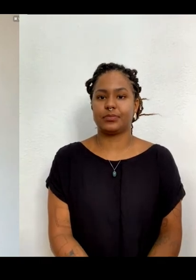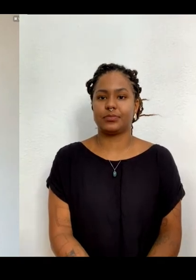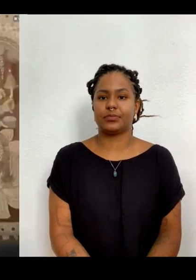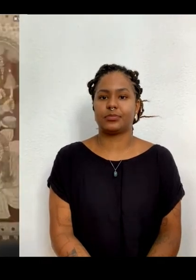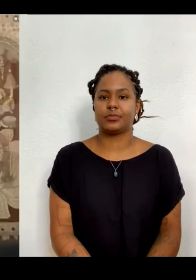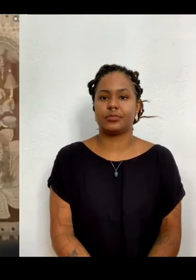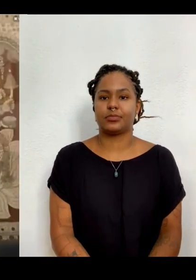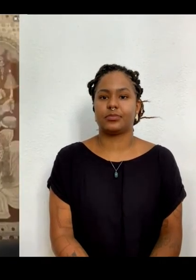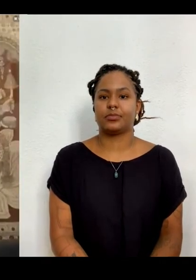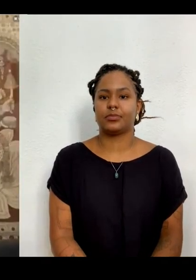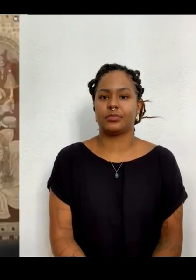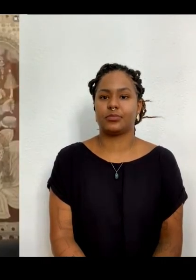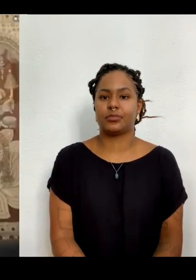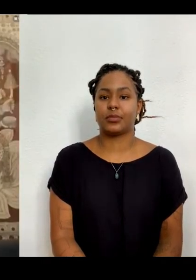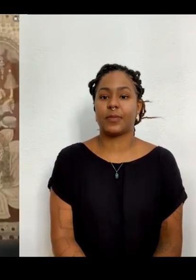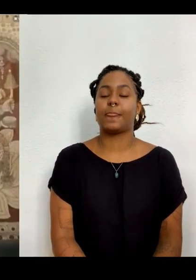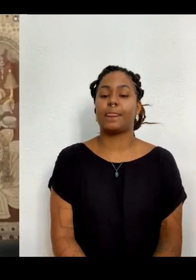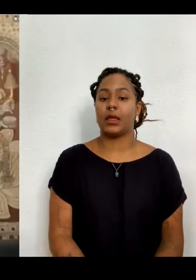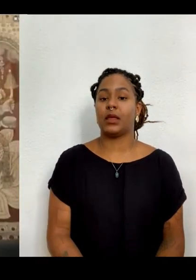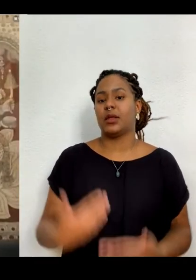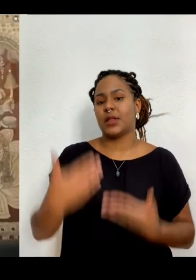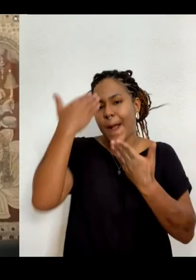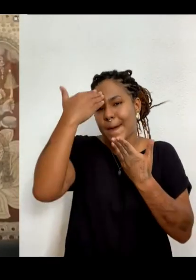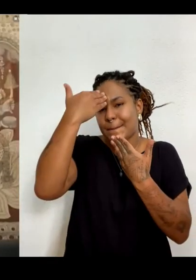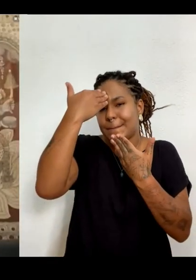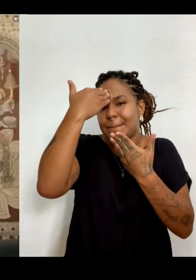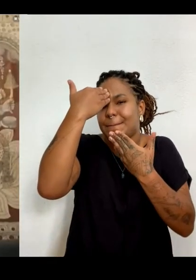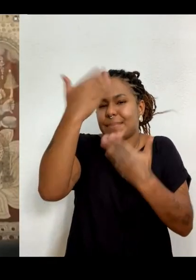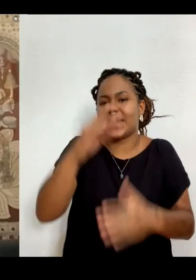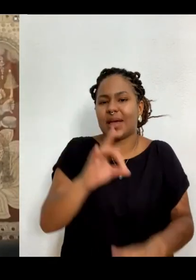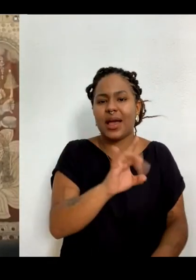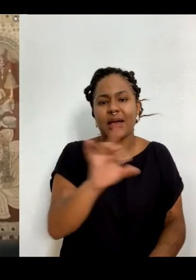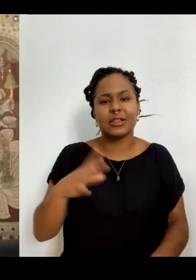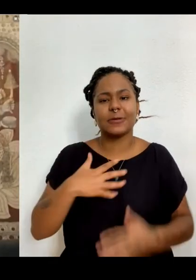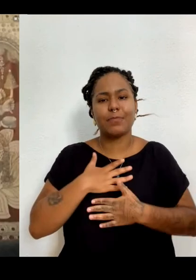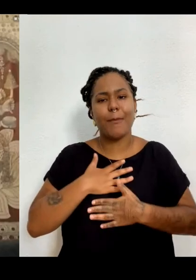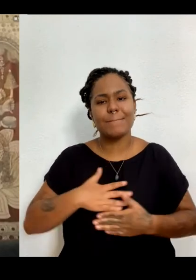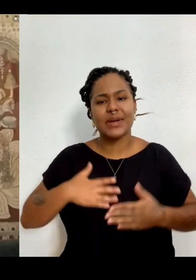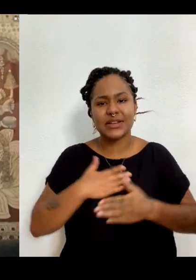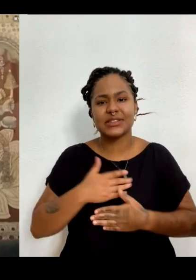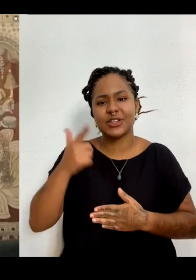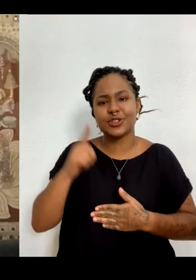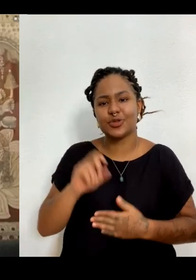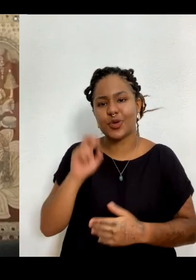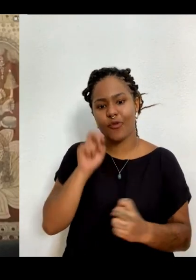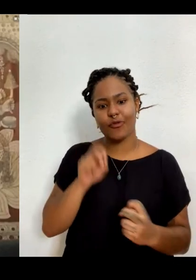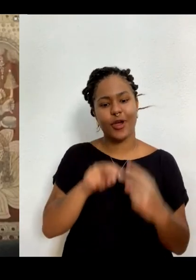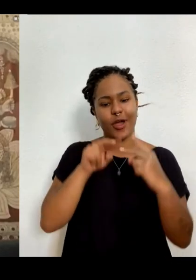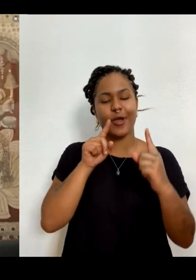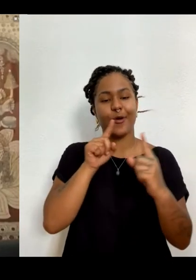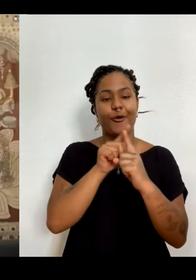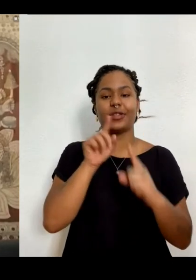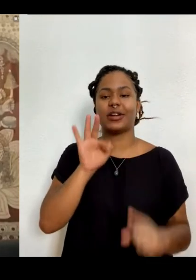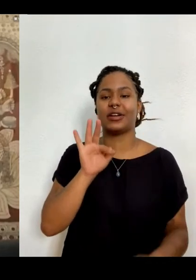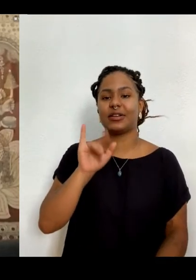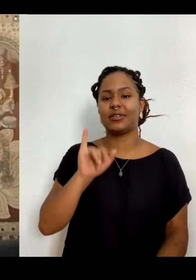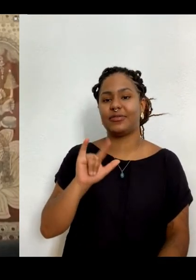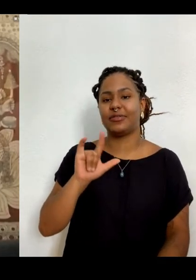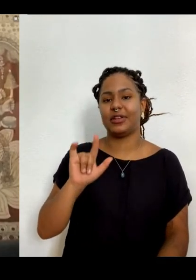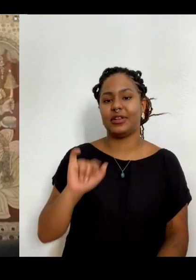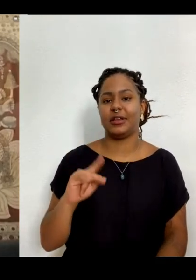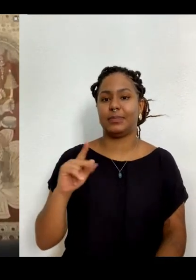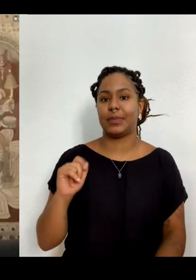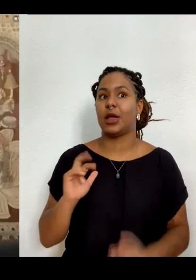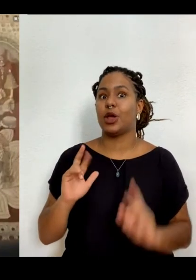thank you thank you wonderful seeing you again and lovely meeting you Chico and to those who are listening